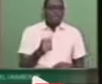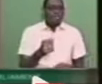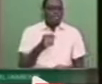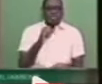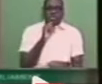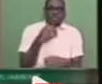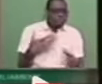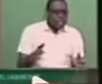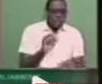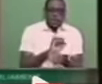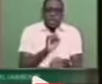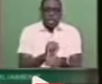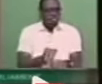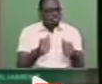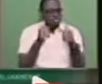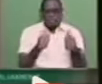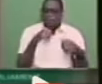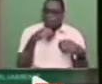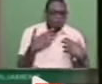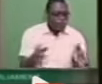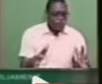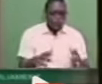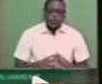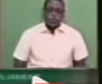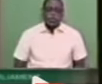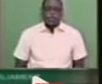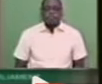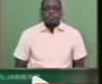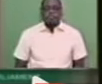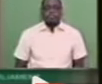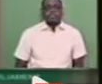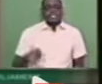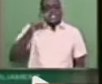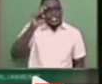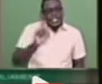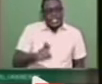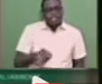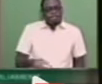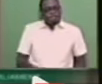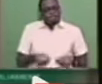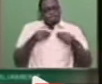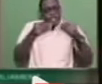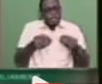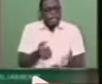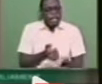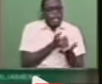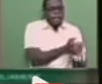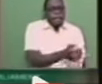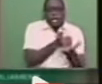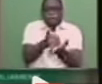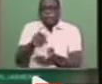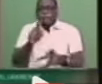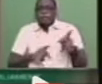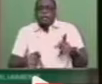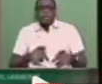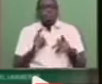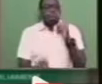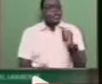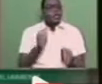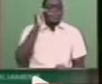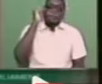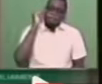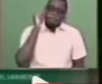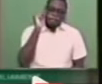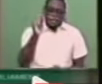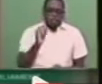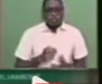distribution of the assistance and the help to citizens of the country, because clearly centralizing it up in the Ministry of Social Development and the Ministry